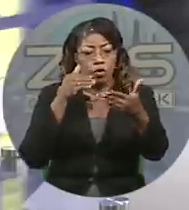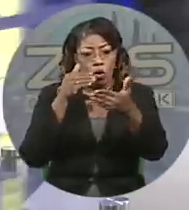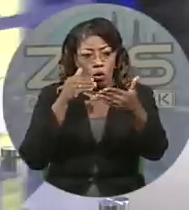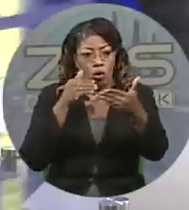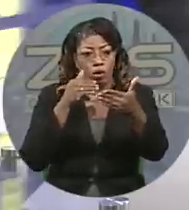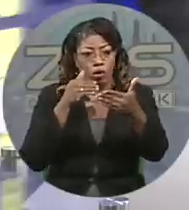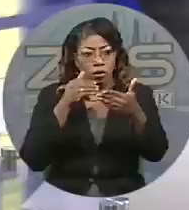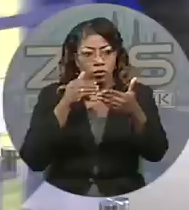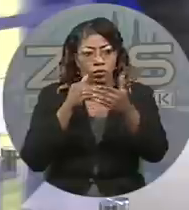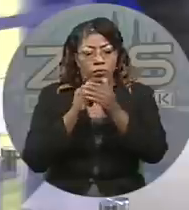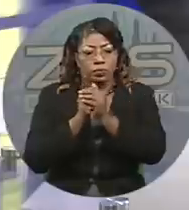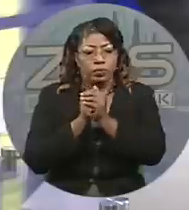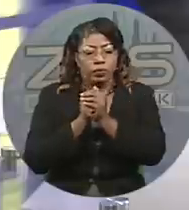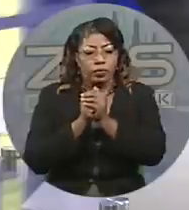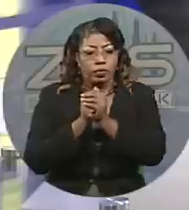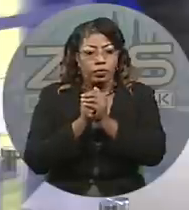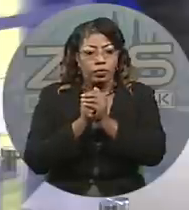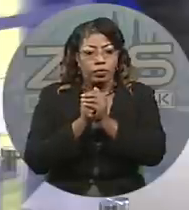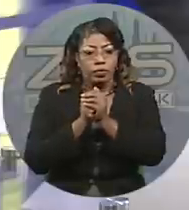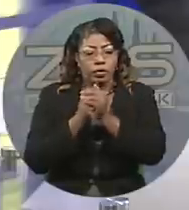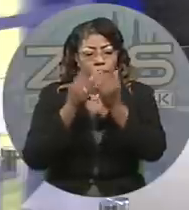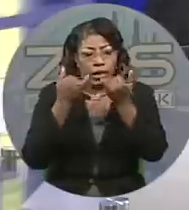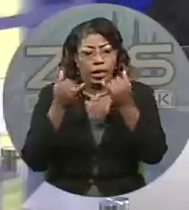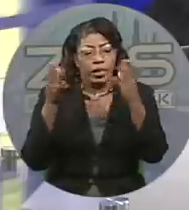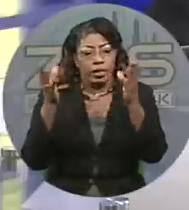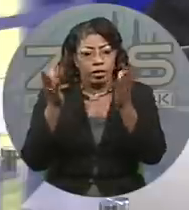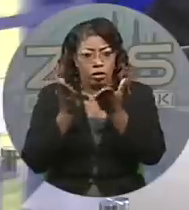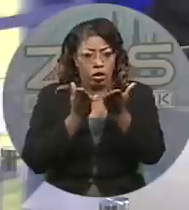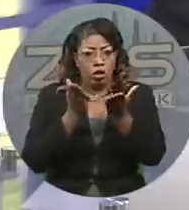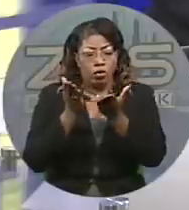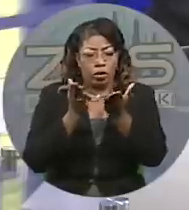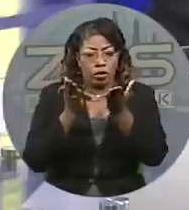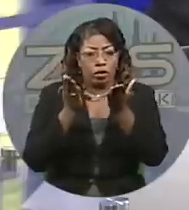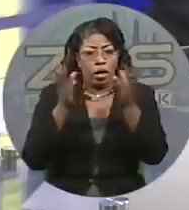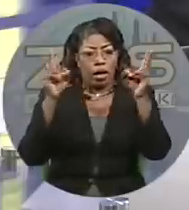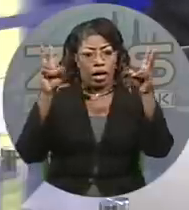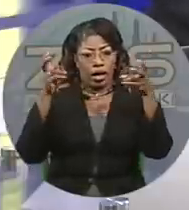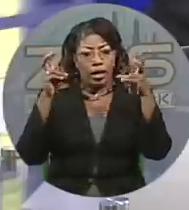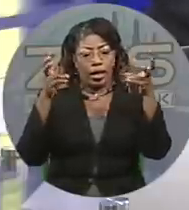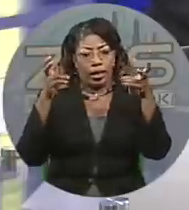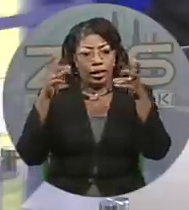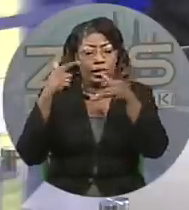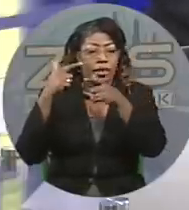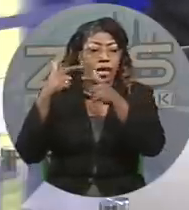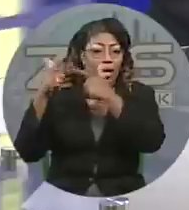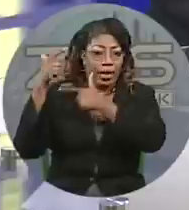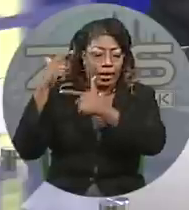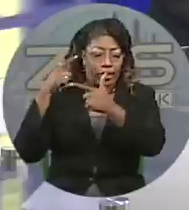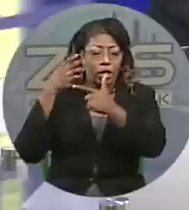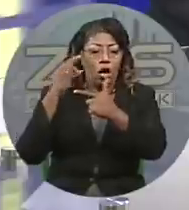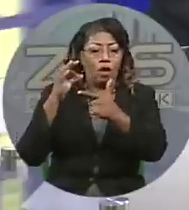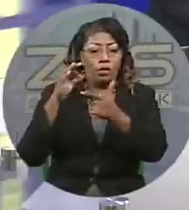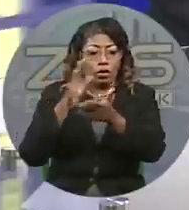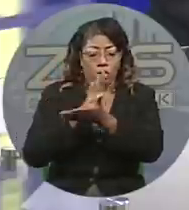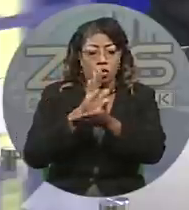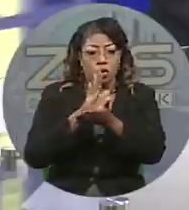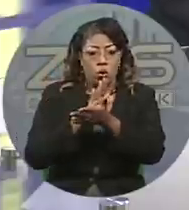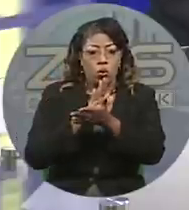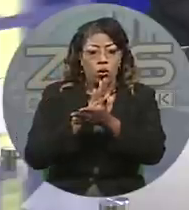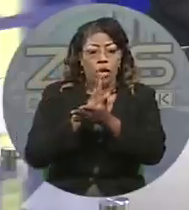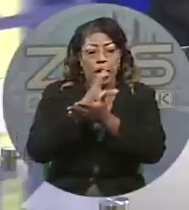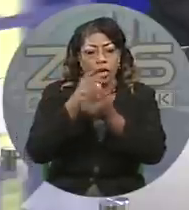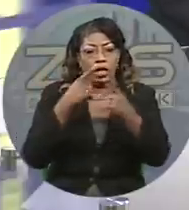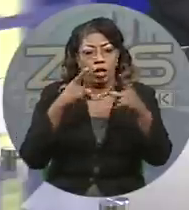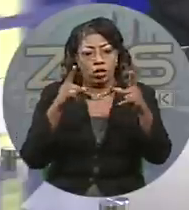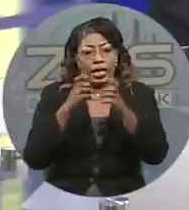Minister the Right Honorable Perry Christie in the formal ceremony that highlighted the rich legacy of the school and saw the announcement of an expansion